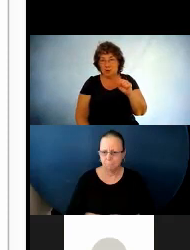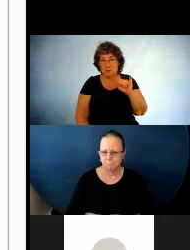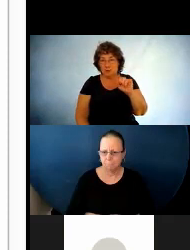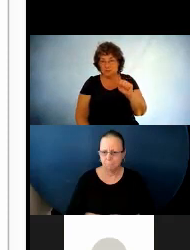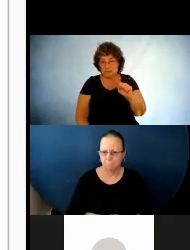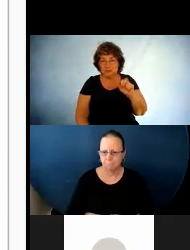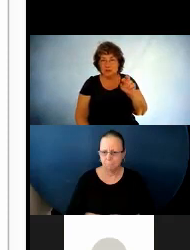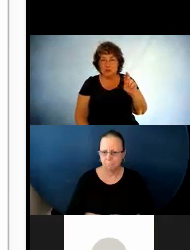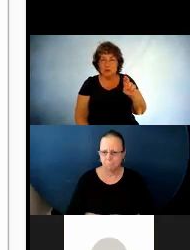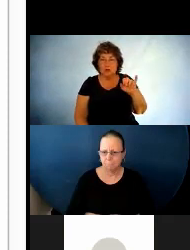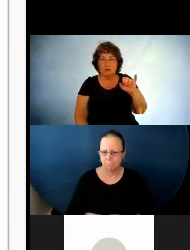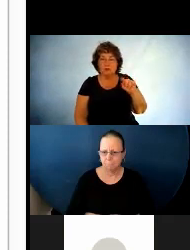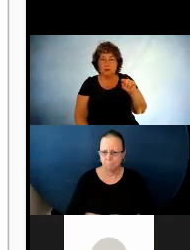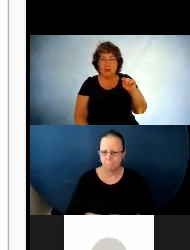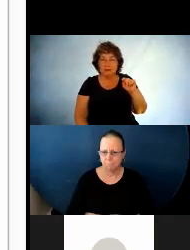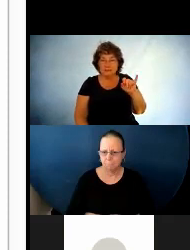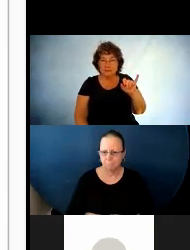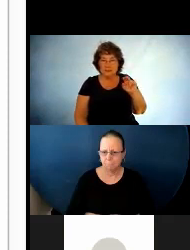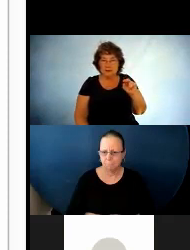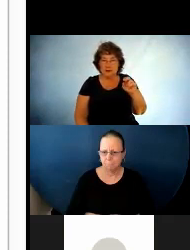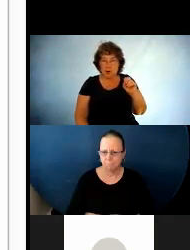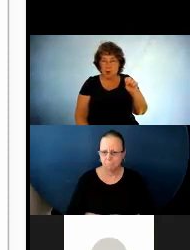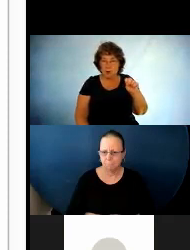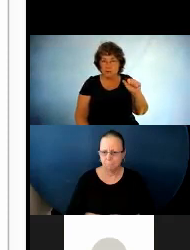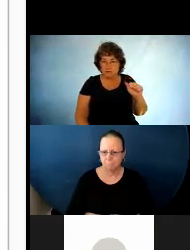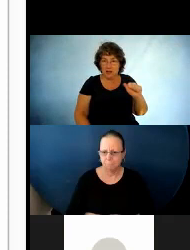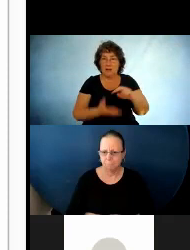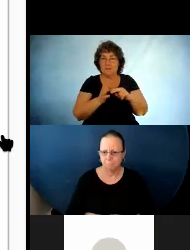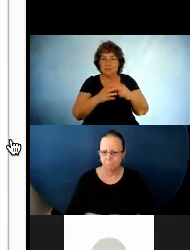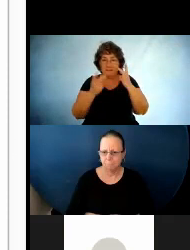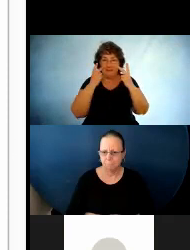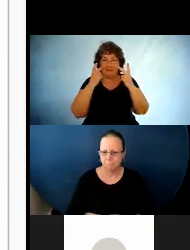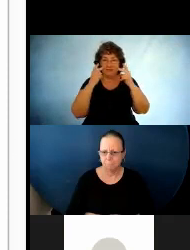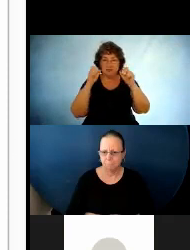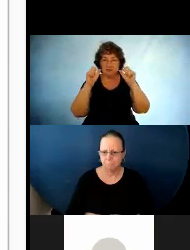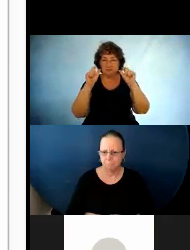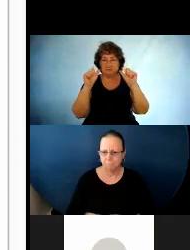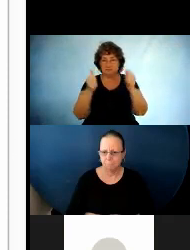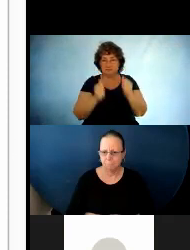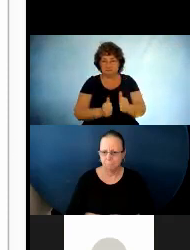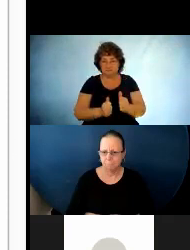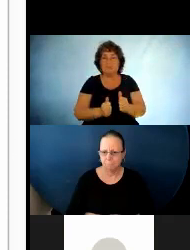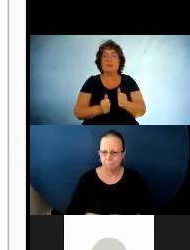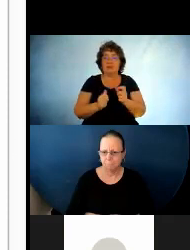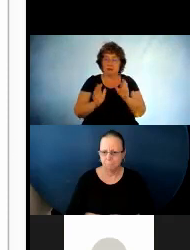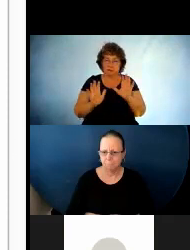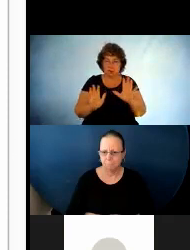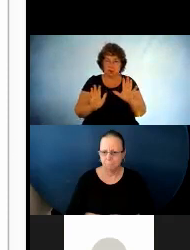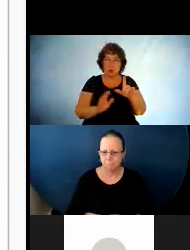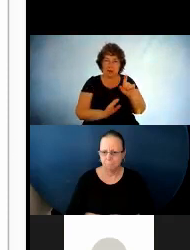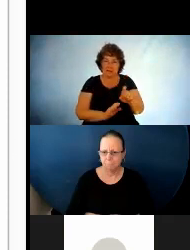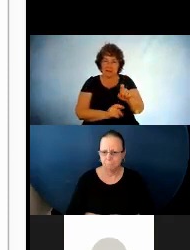vision loss. So in that instance, hence the reason why I had to have those people as resources. And then I also had a